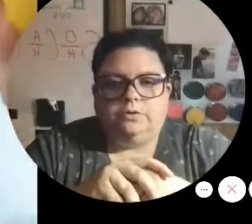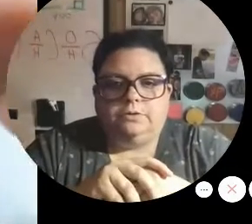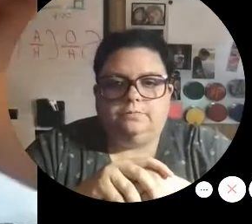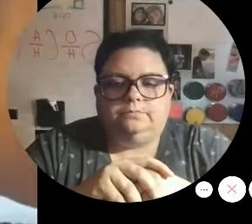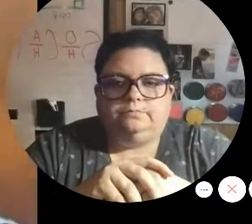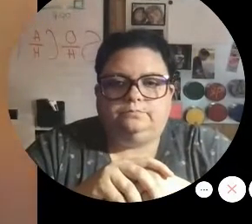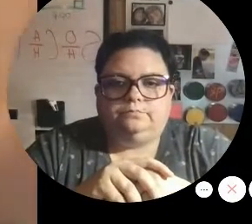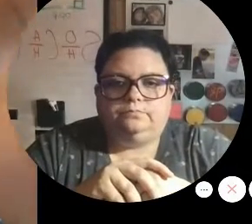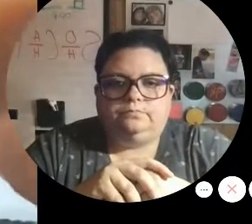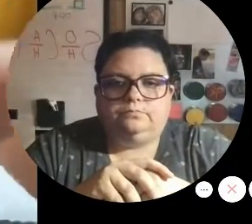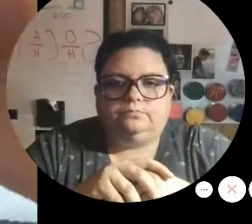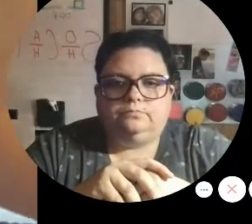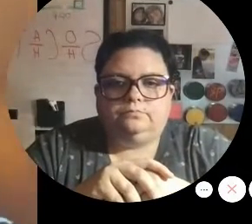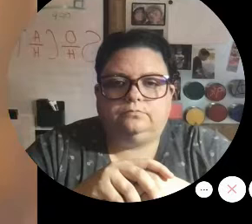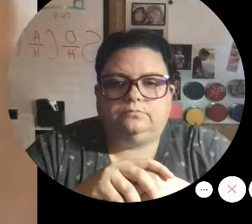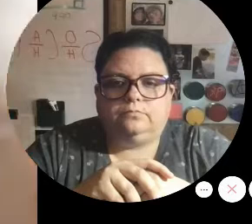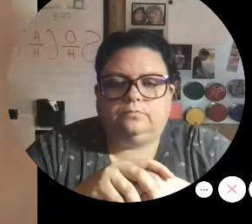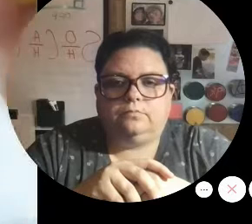is